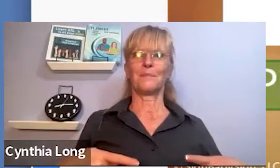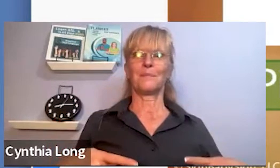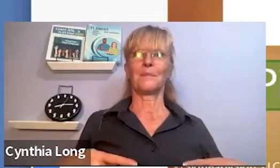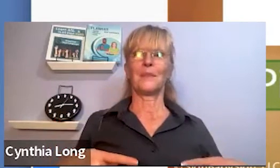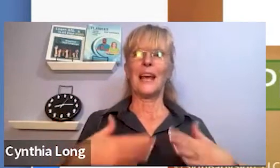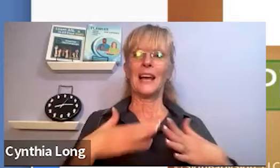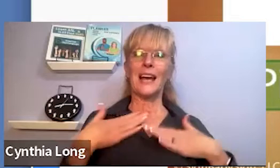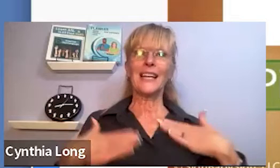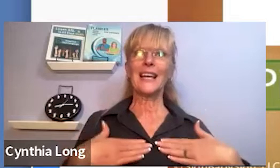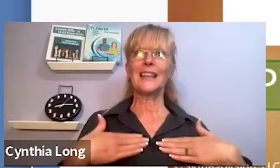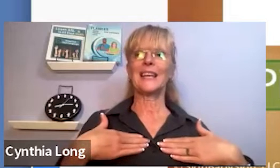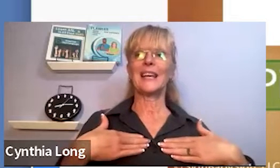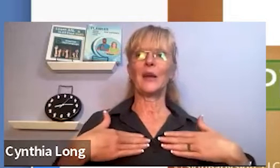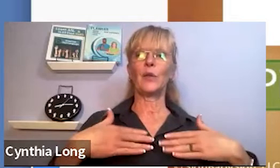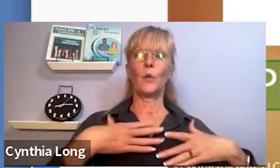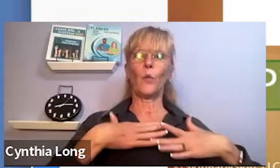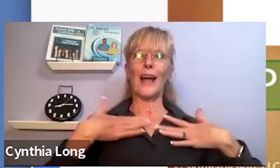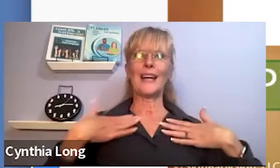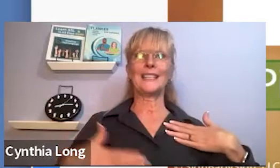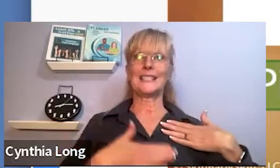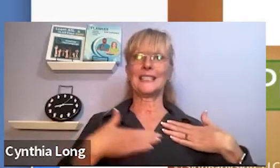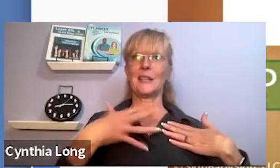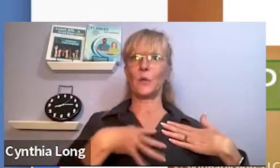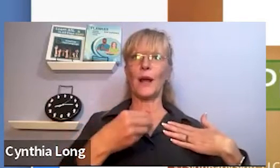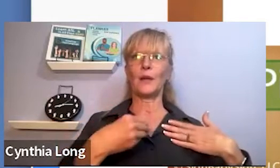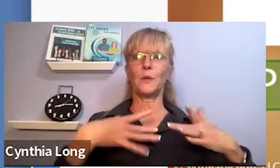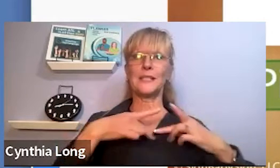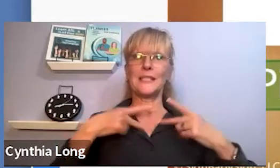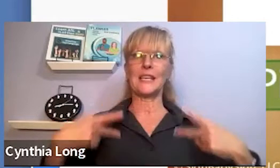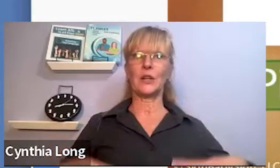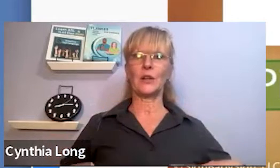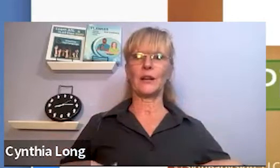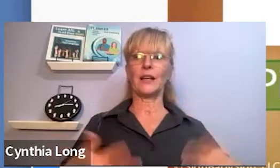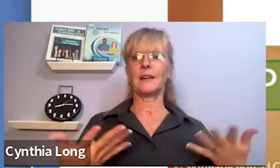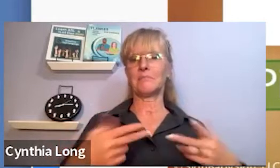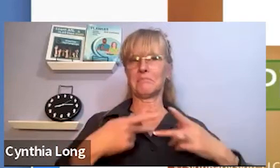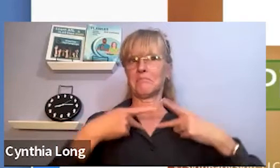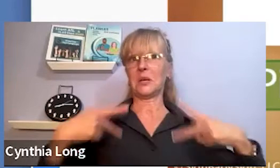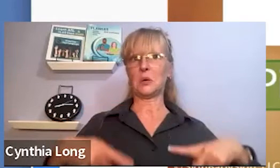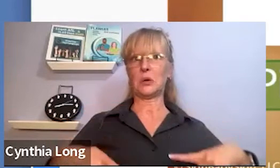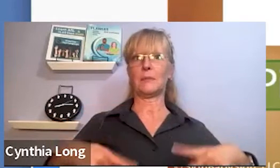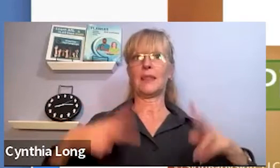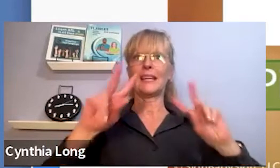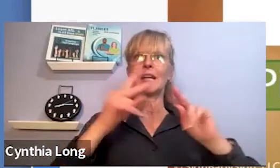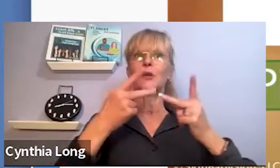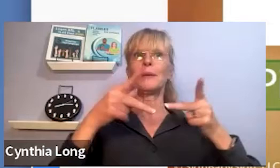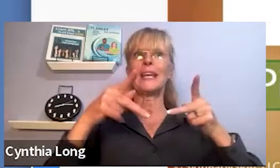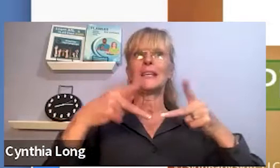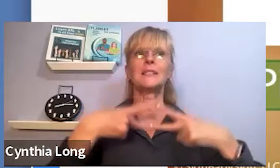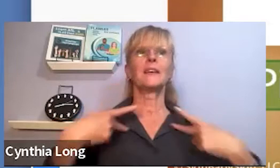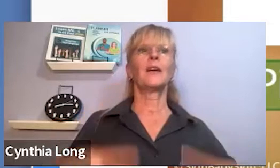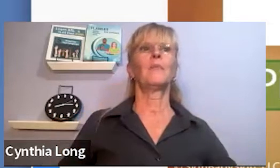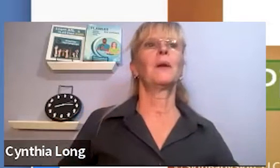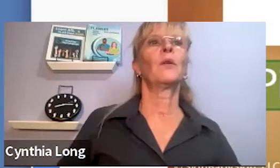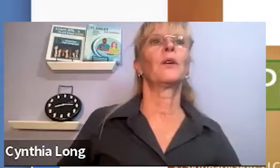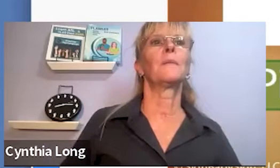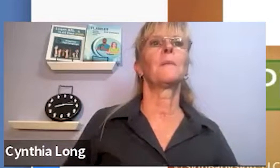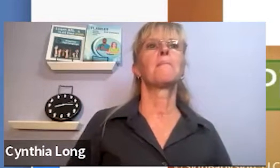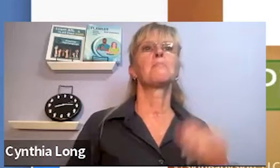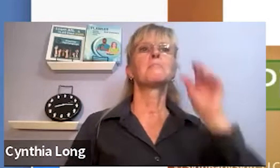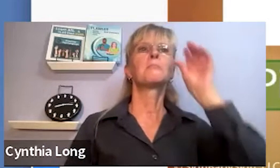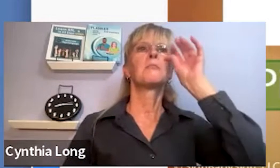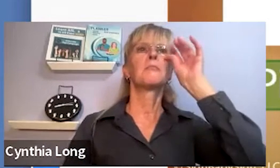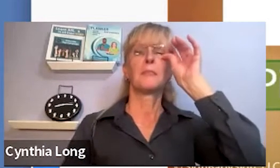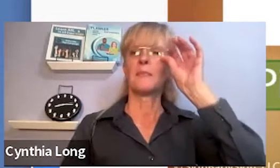Pilgrim. Kind of like the white you would see here, like pilgrim. The letter P's,